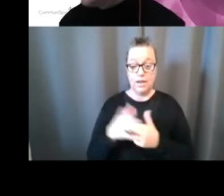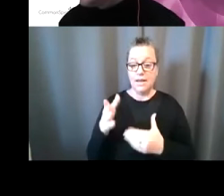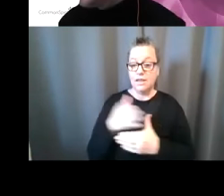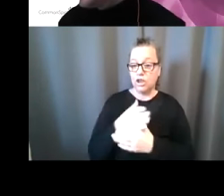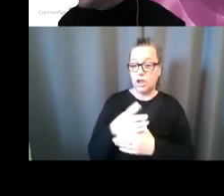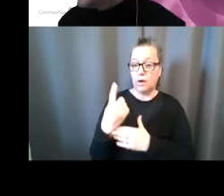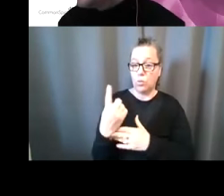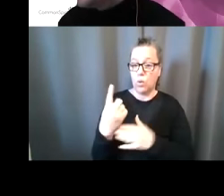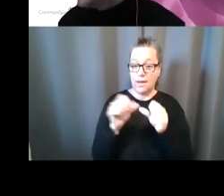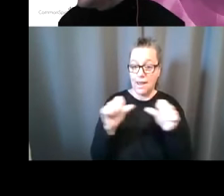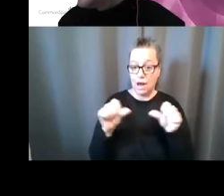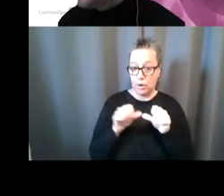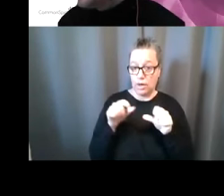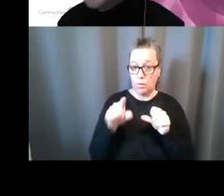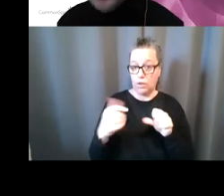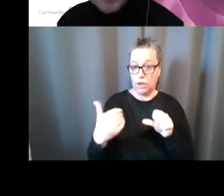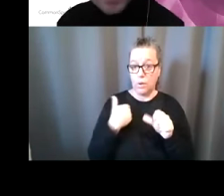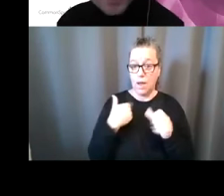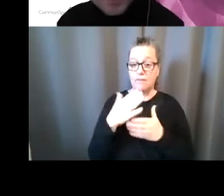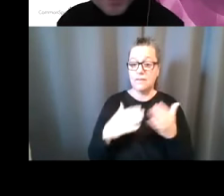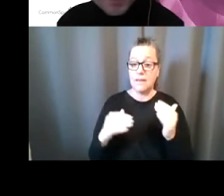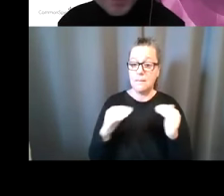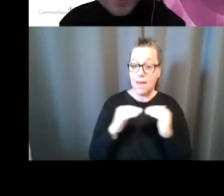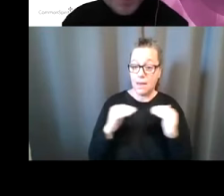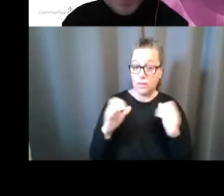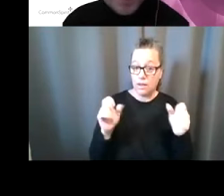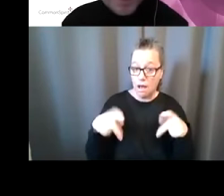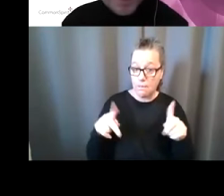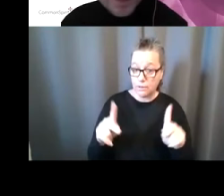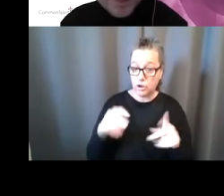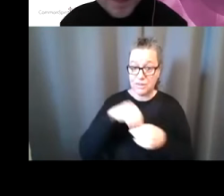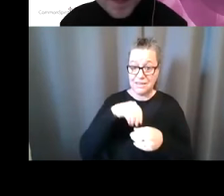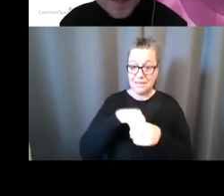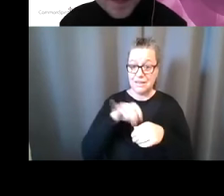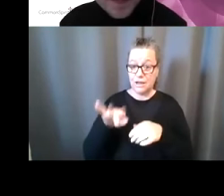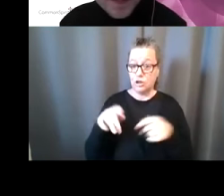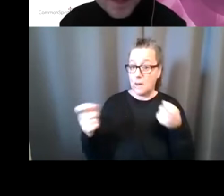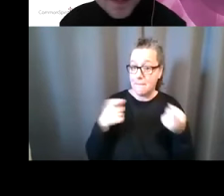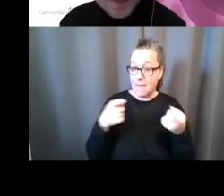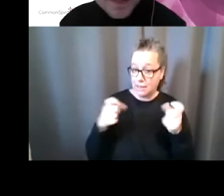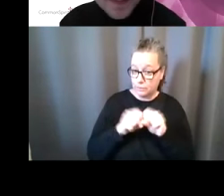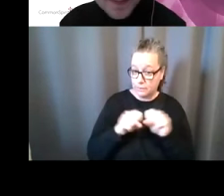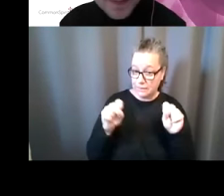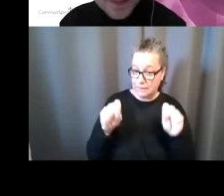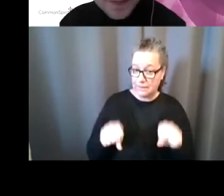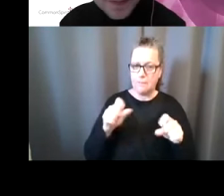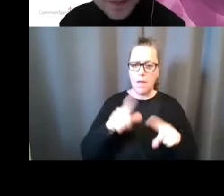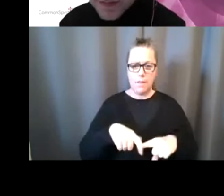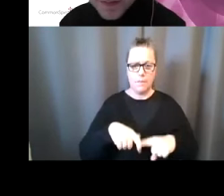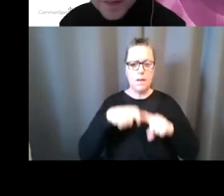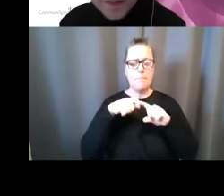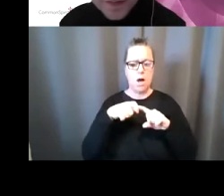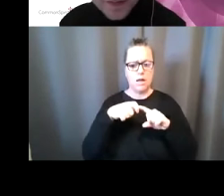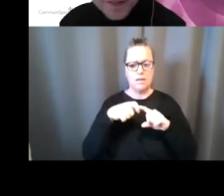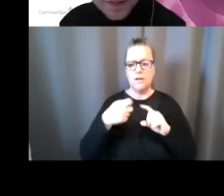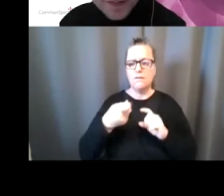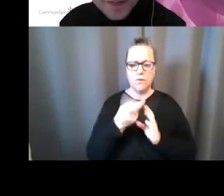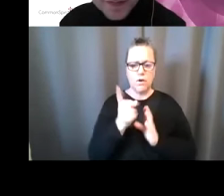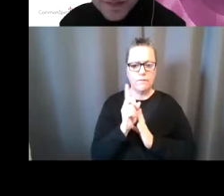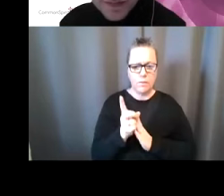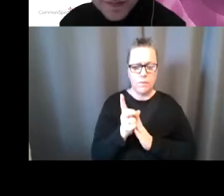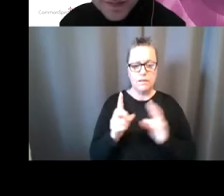one area where you have some equity opportunities within your management systems. And I'm going to pause just for a few minutes here while